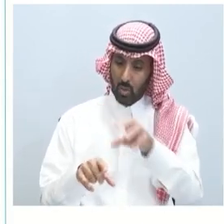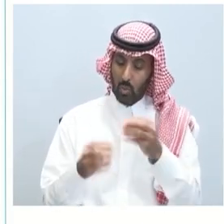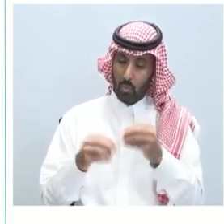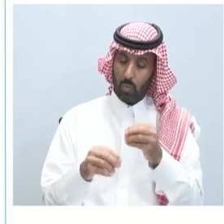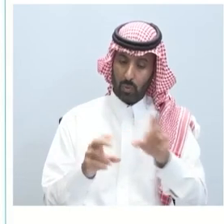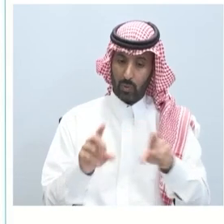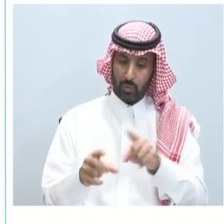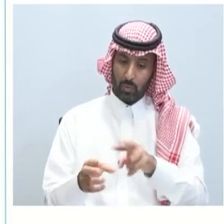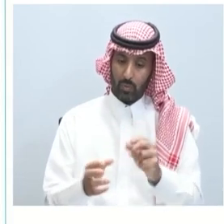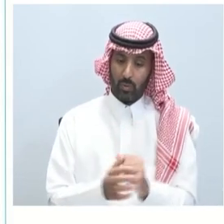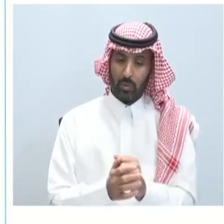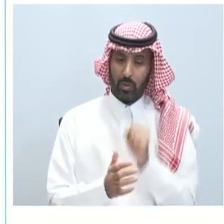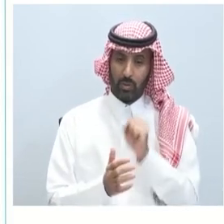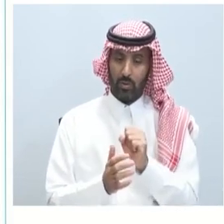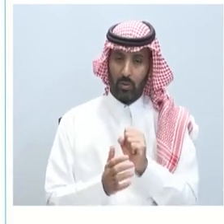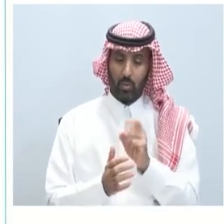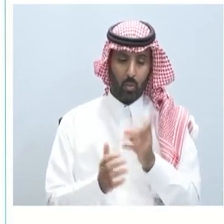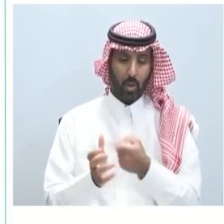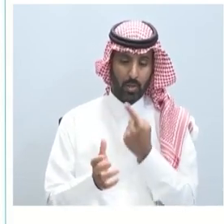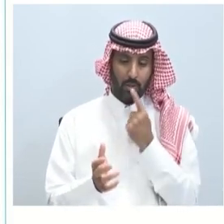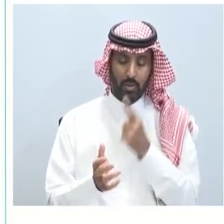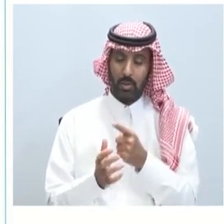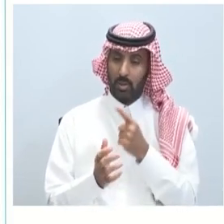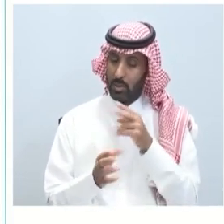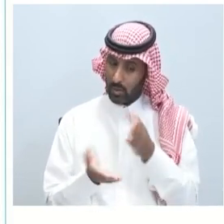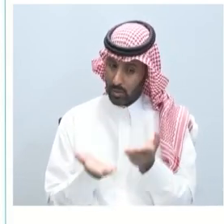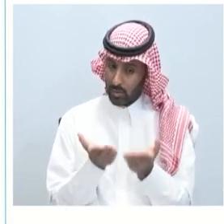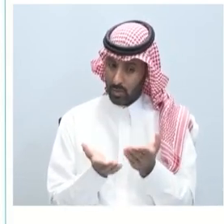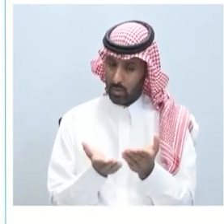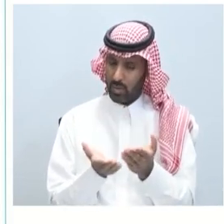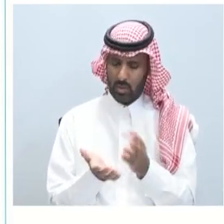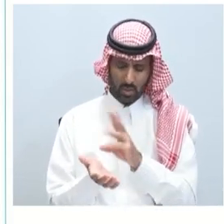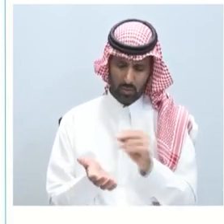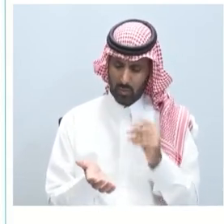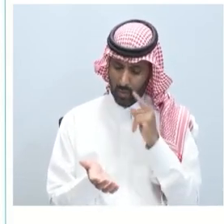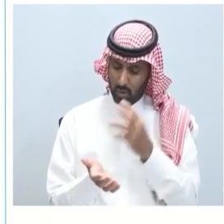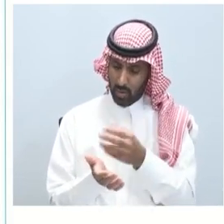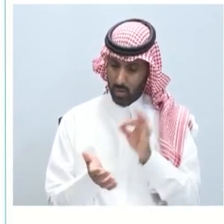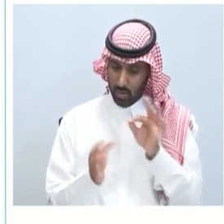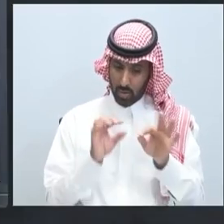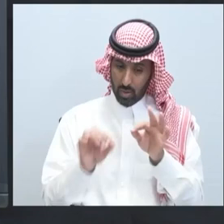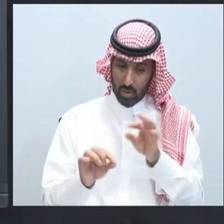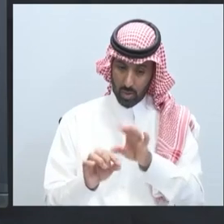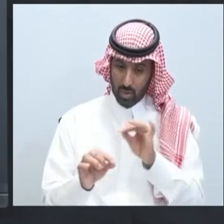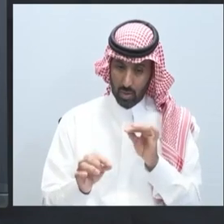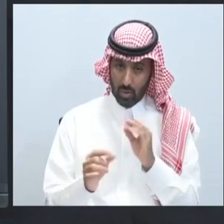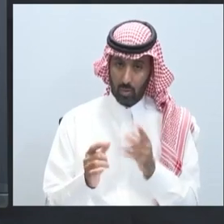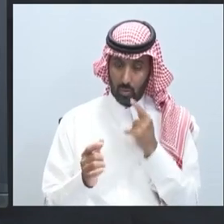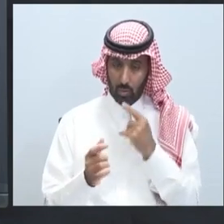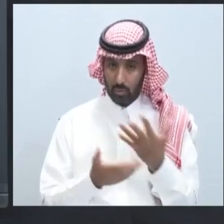more alternatives, especially ones that are equally undesirable. So, when you are in a situation